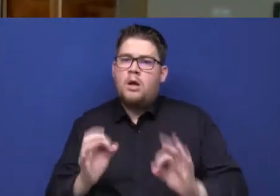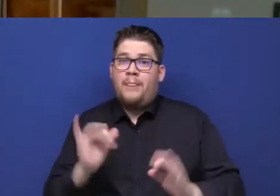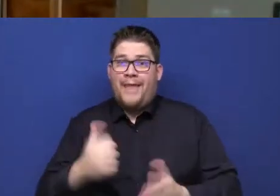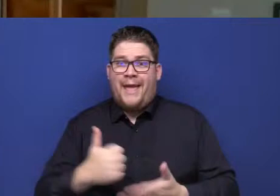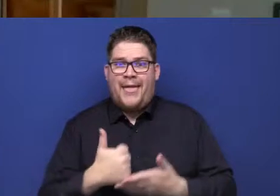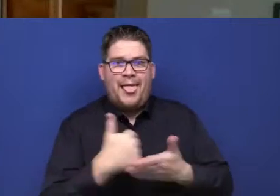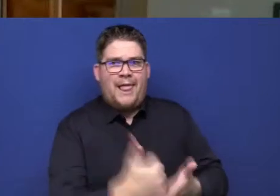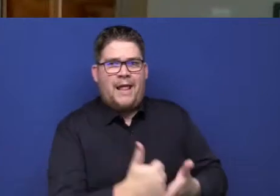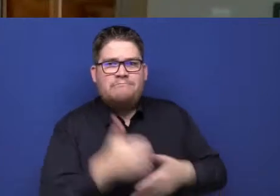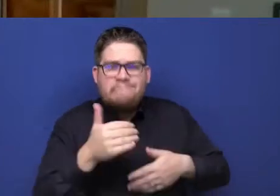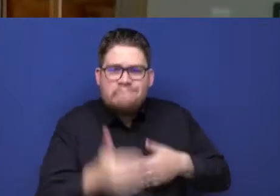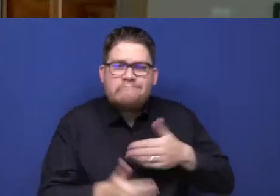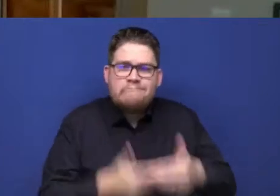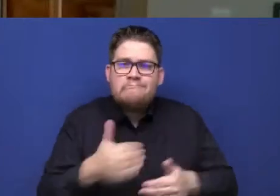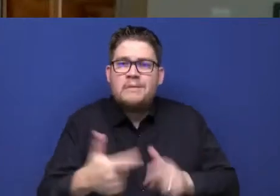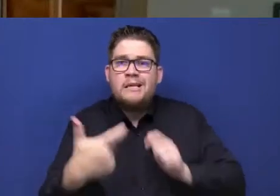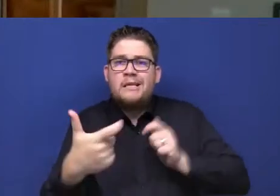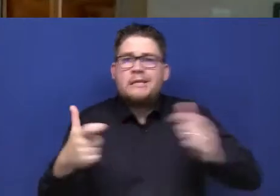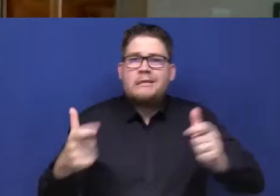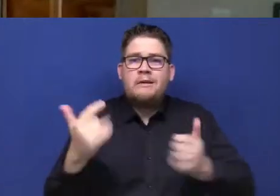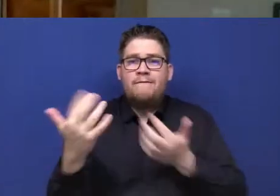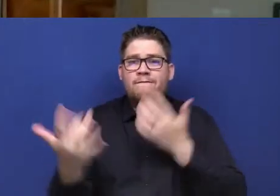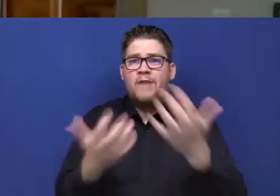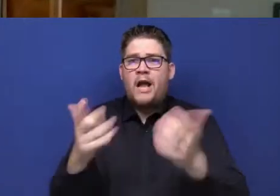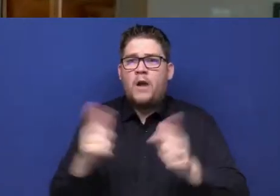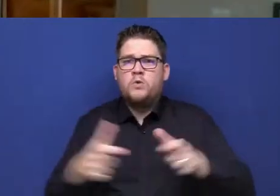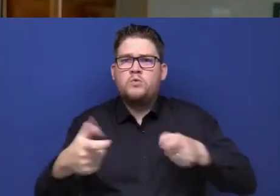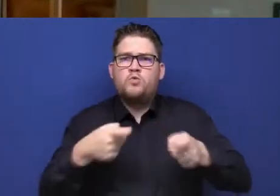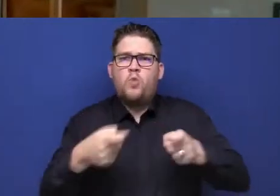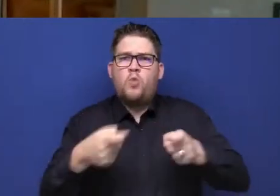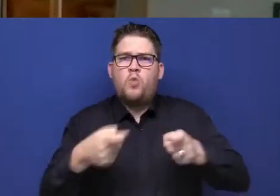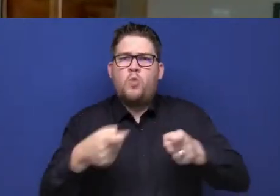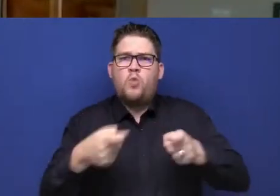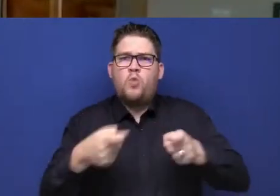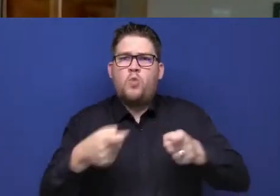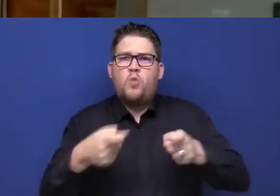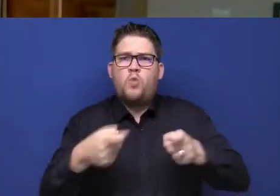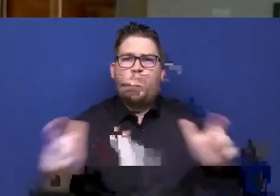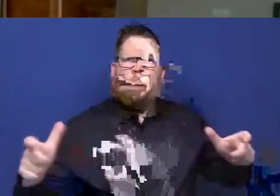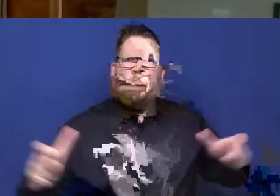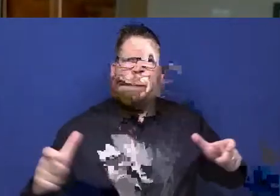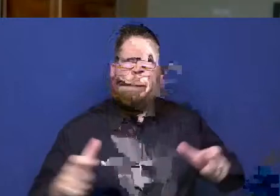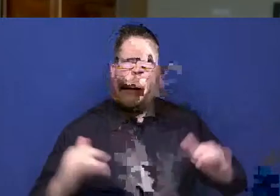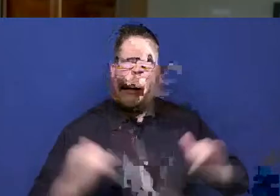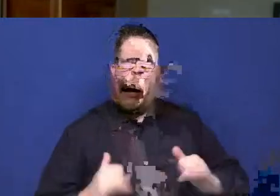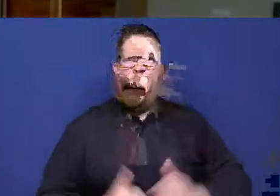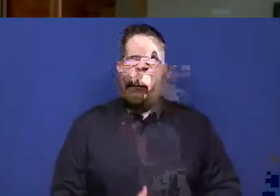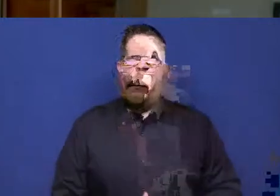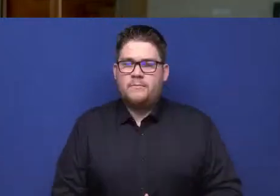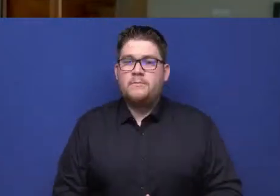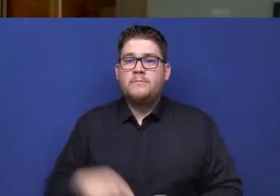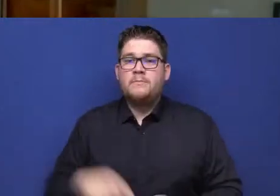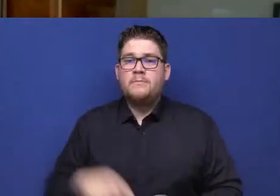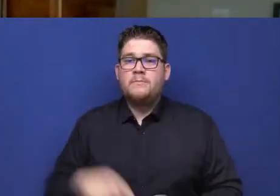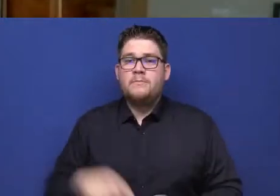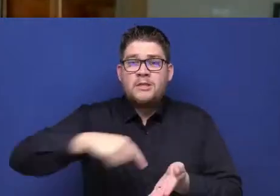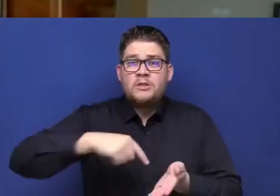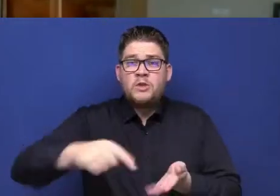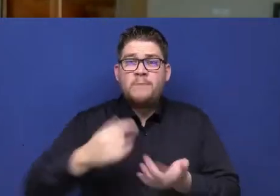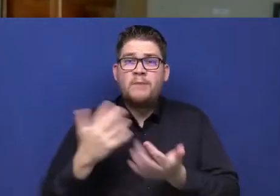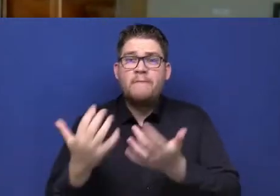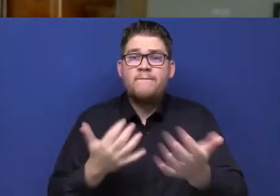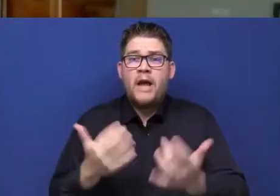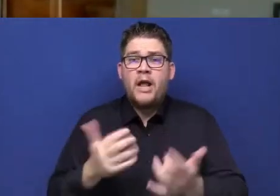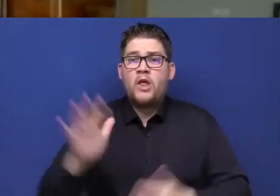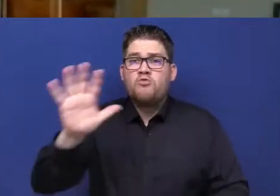That being said, we still have areas of concern that didn't receive the precip that came through earlier in the week. Those areas in the Caribou Fire